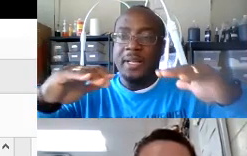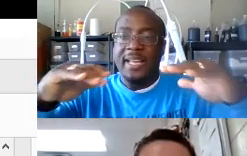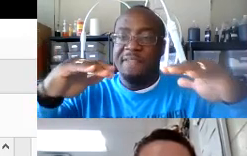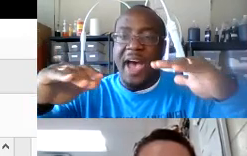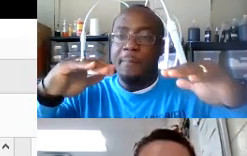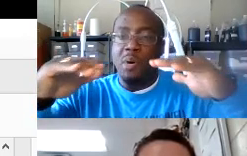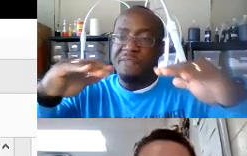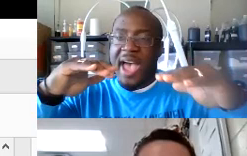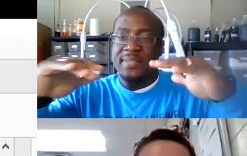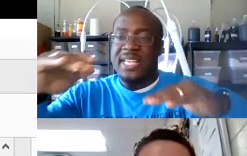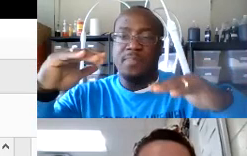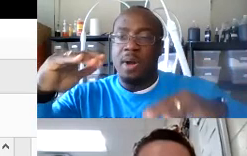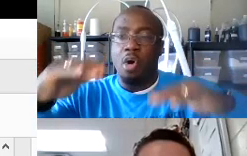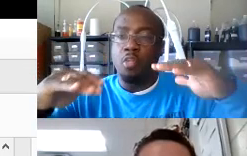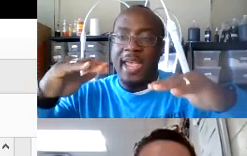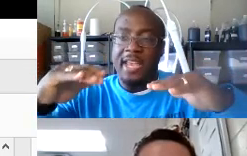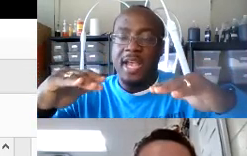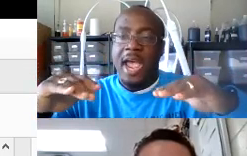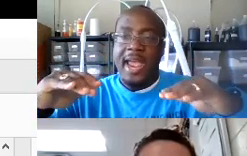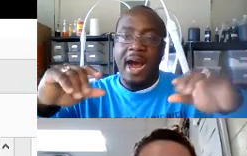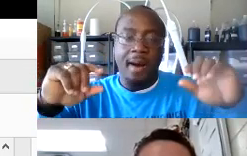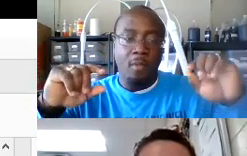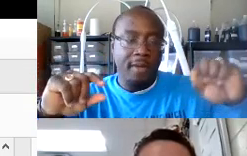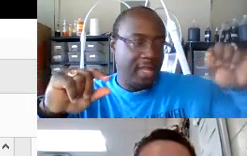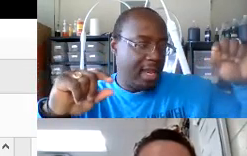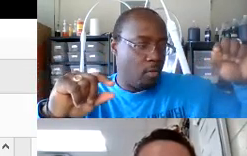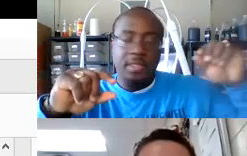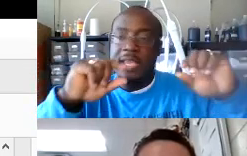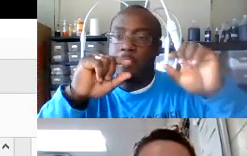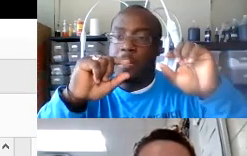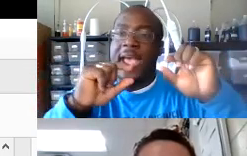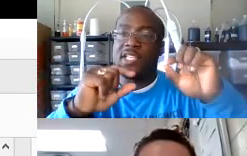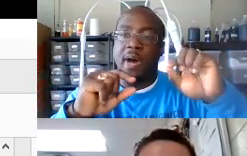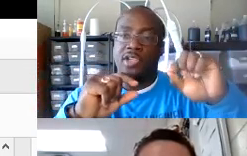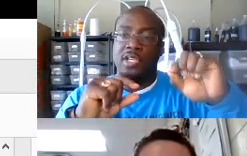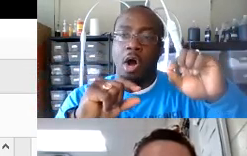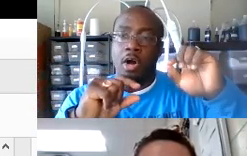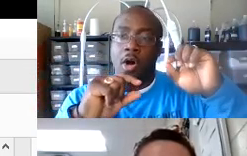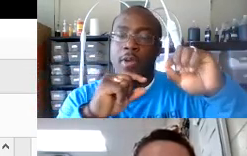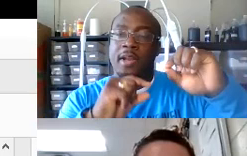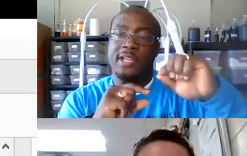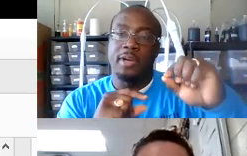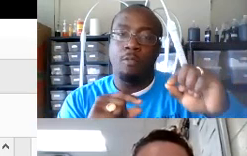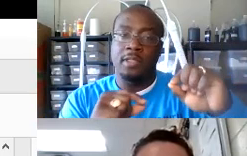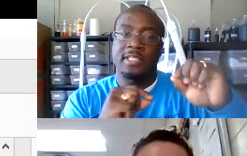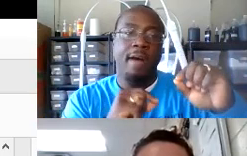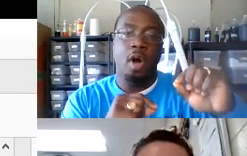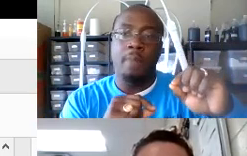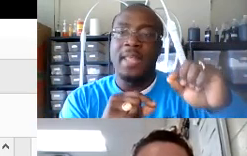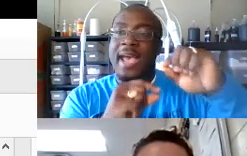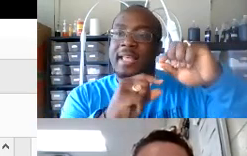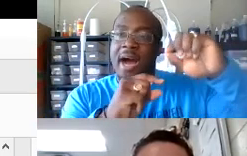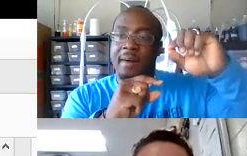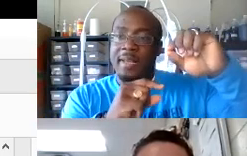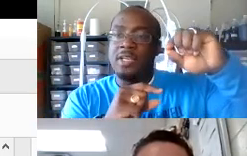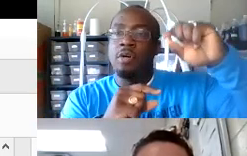know typically that 5.5, 6.0 range with the pH monitor or reader that you get with the tower